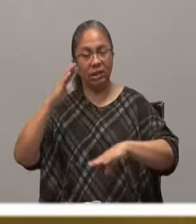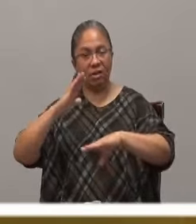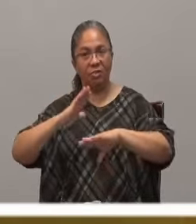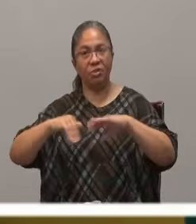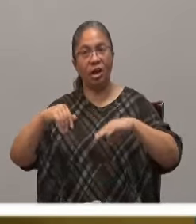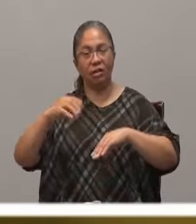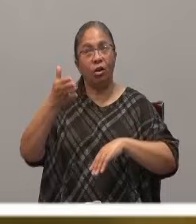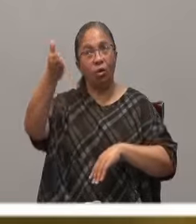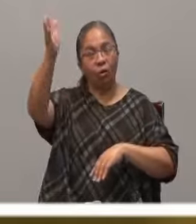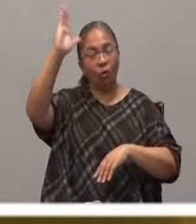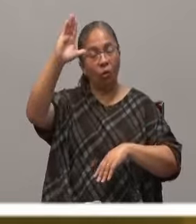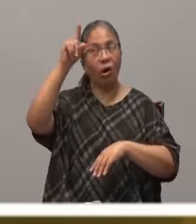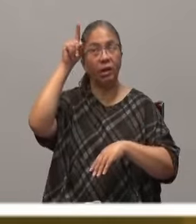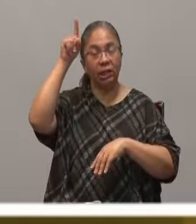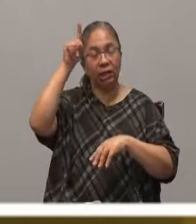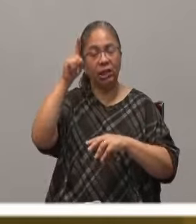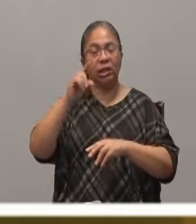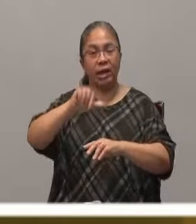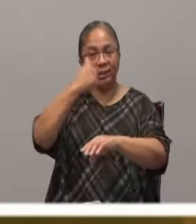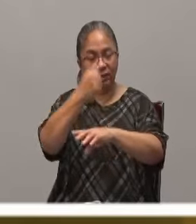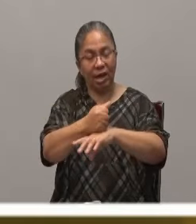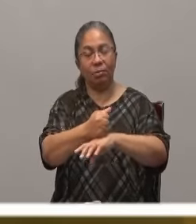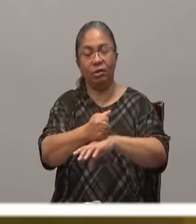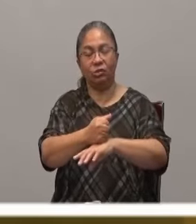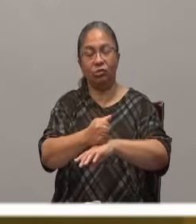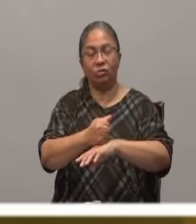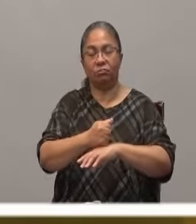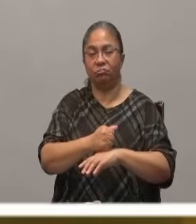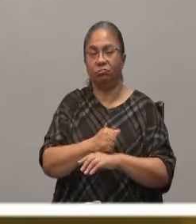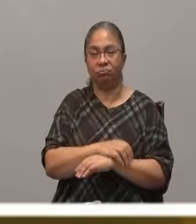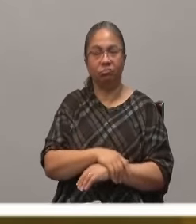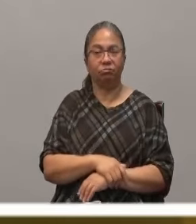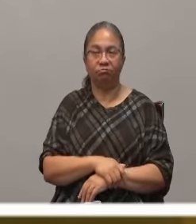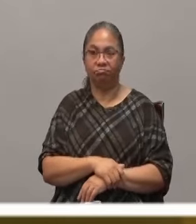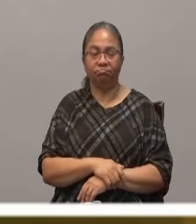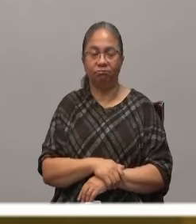pathway that God himself instituted through the Pope.